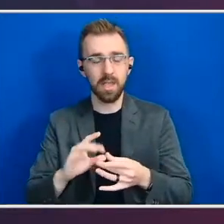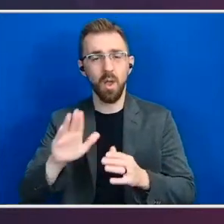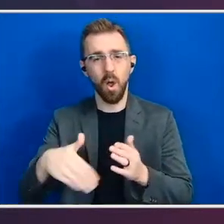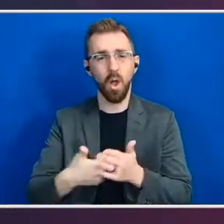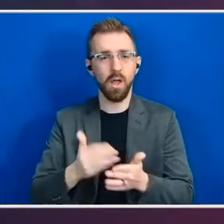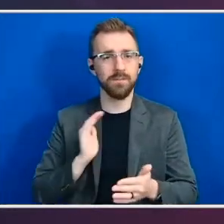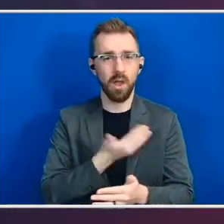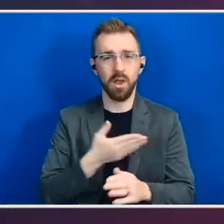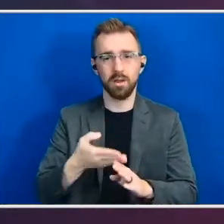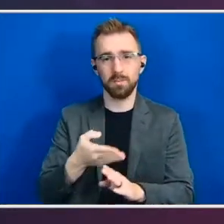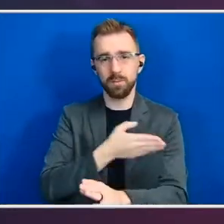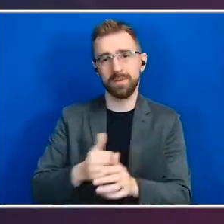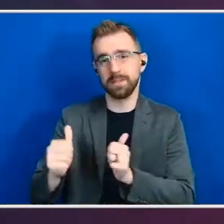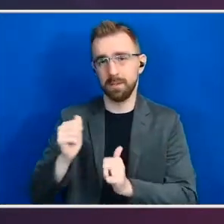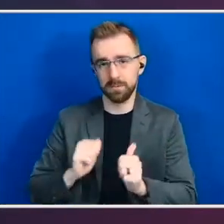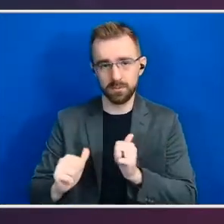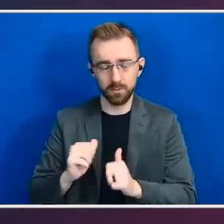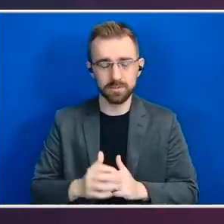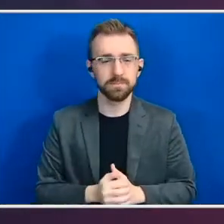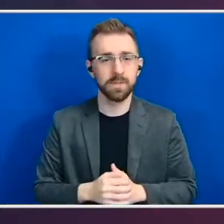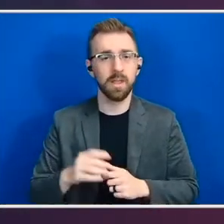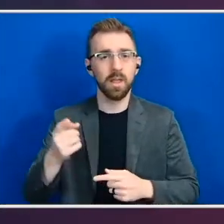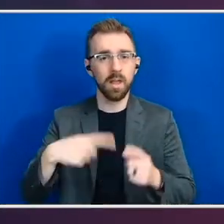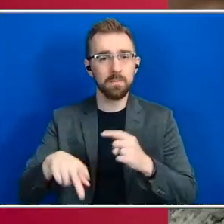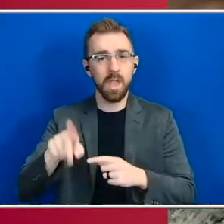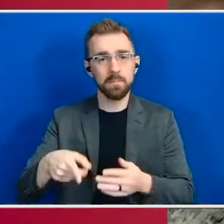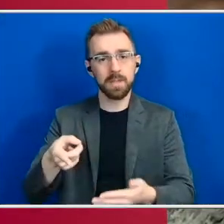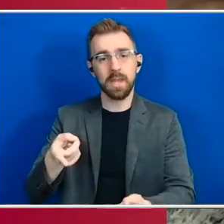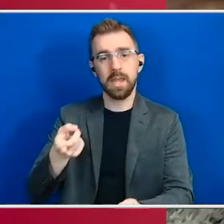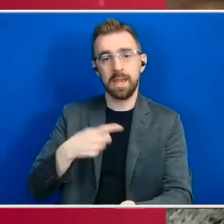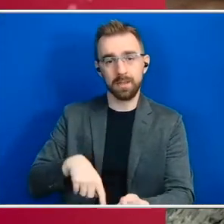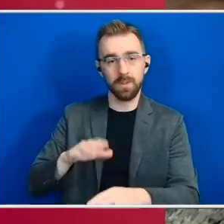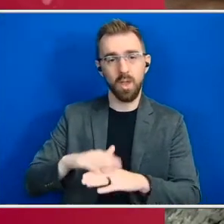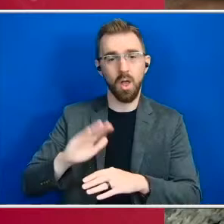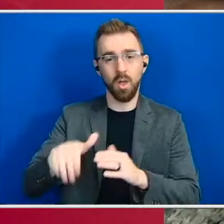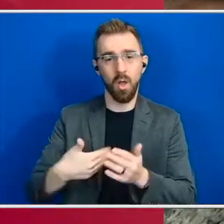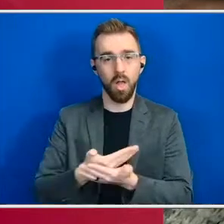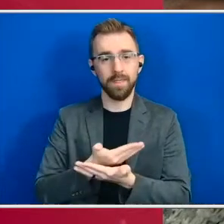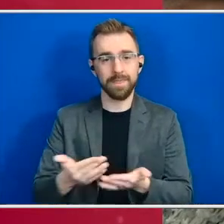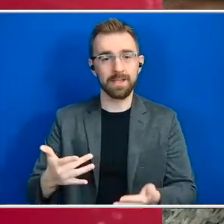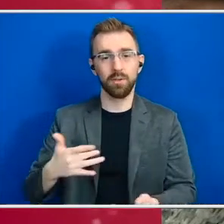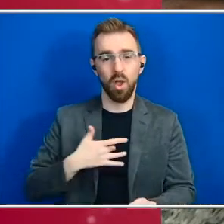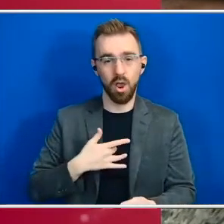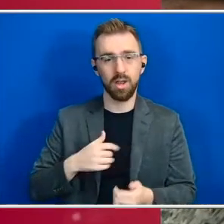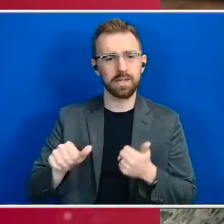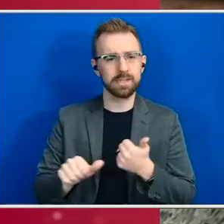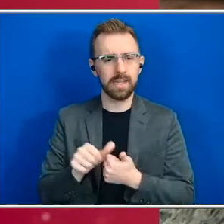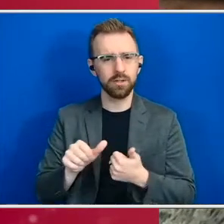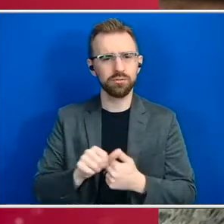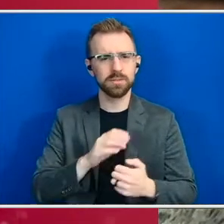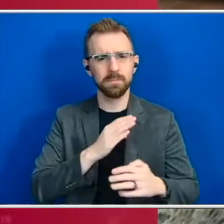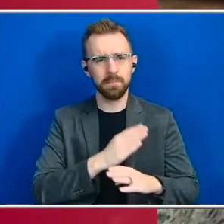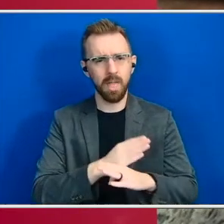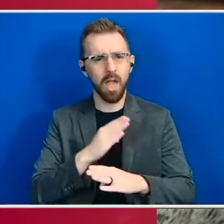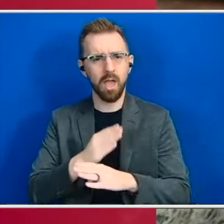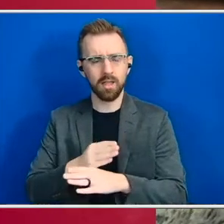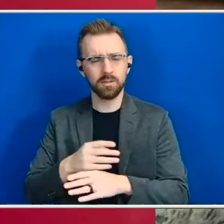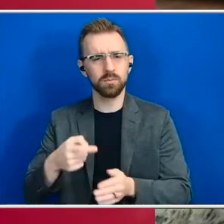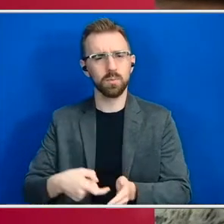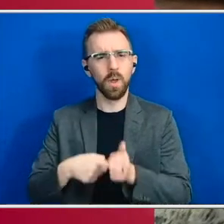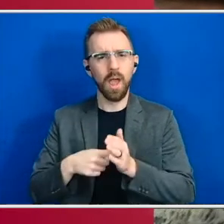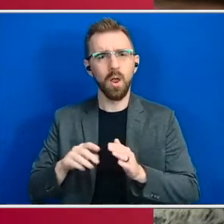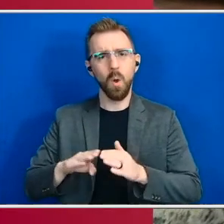episodes. And coming up next week on All Things Heart, dangerous blockages requiring open heart